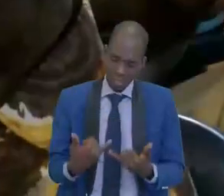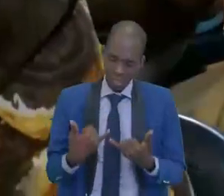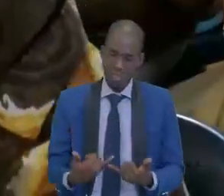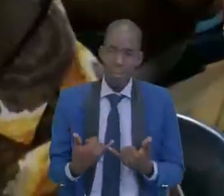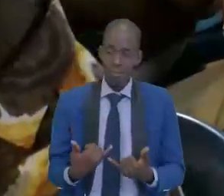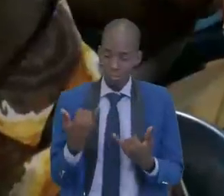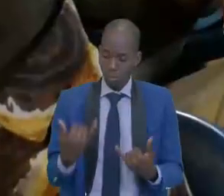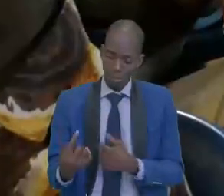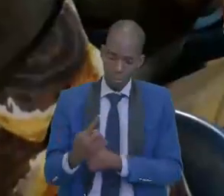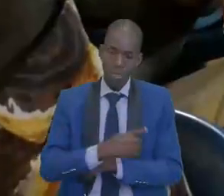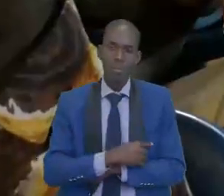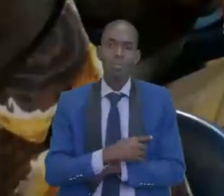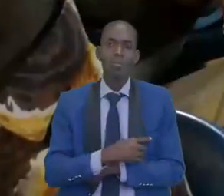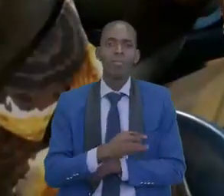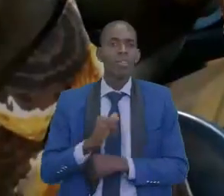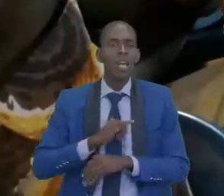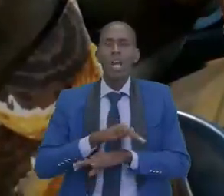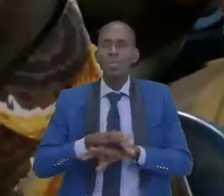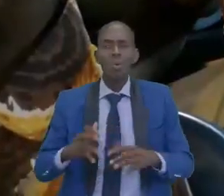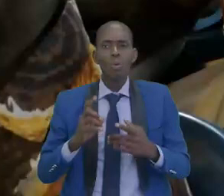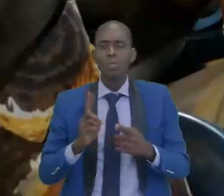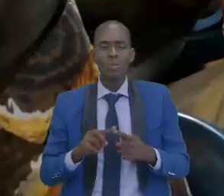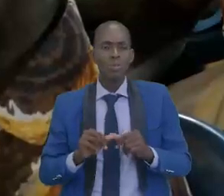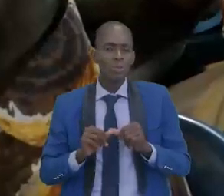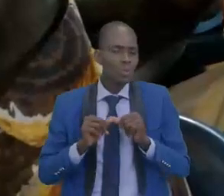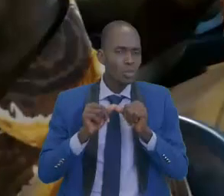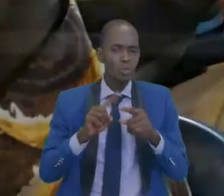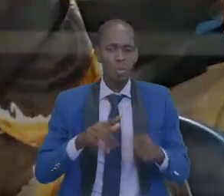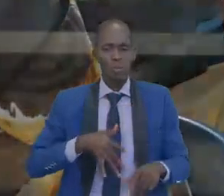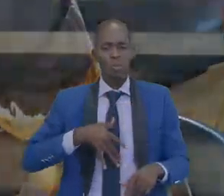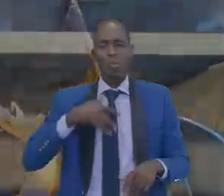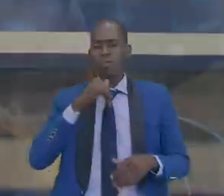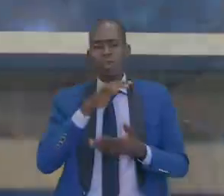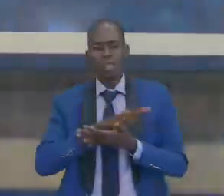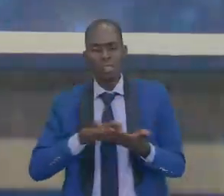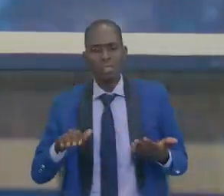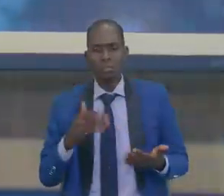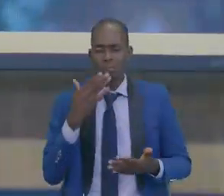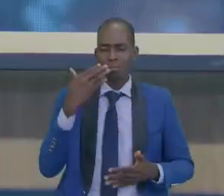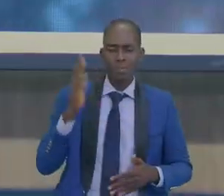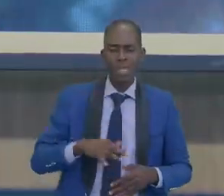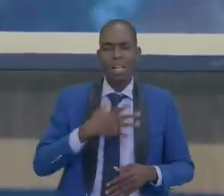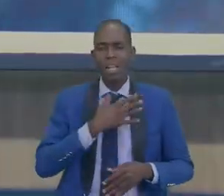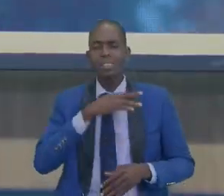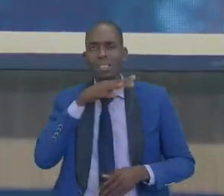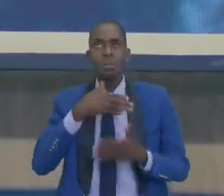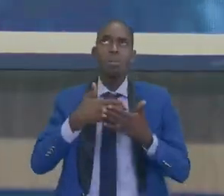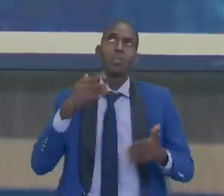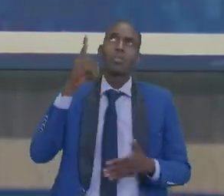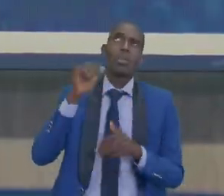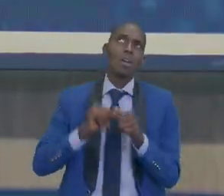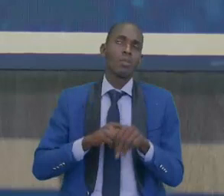Today, I don't want to keep on feeling unclean, defiled, and dirty before you.